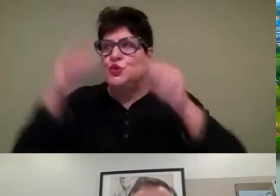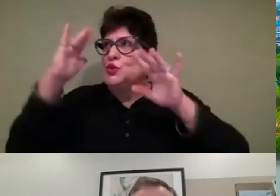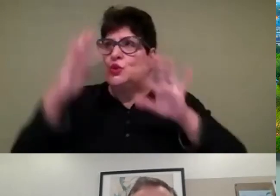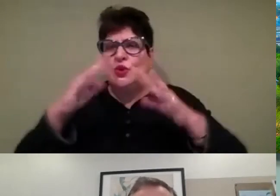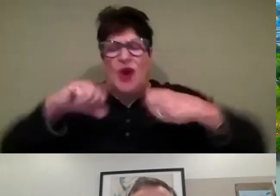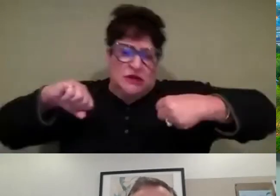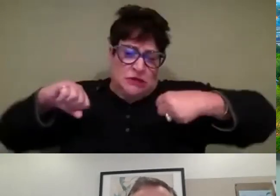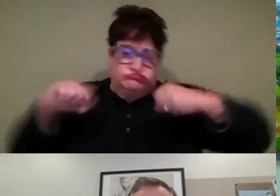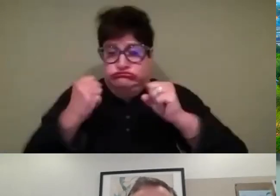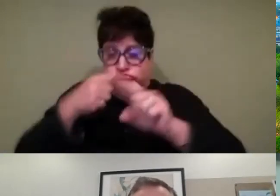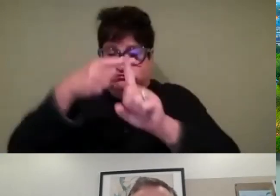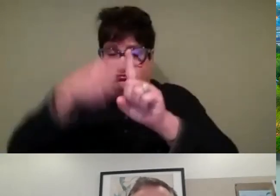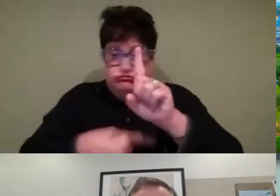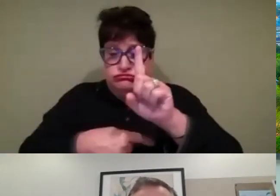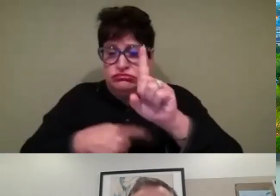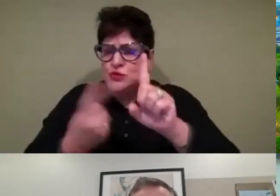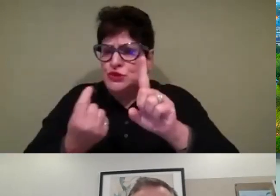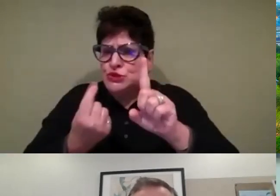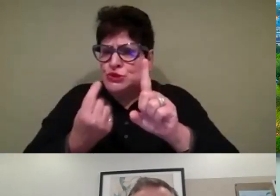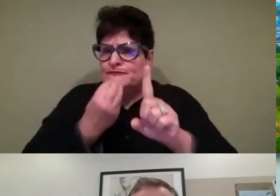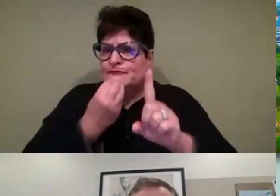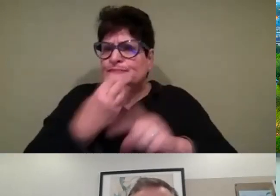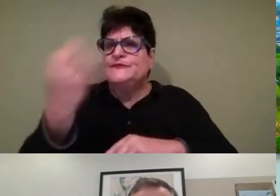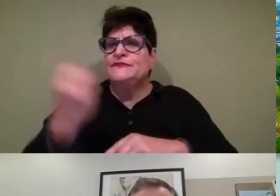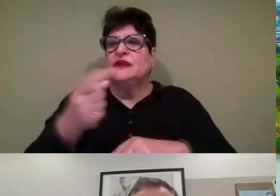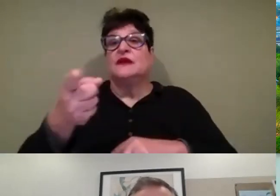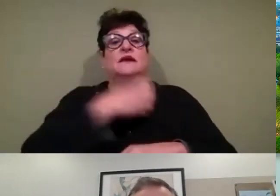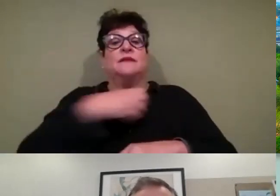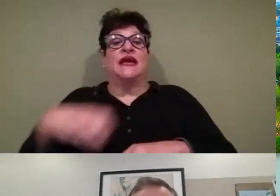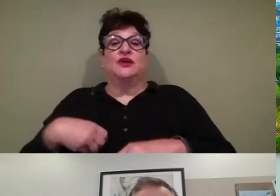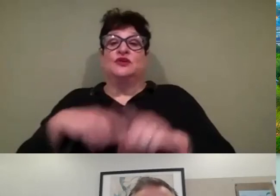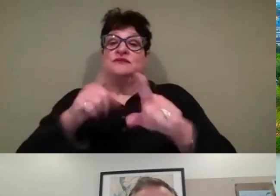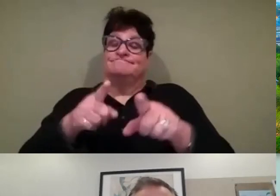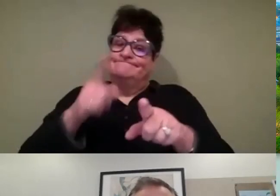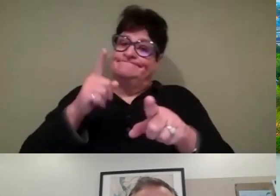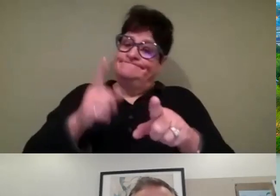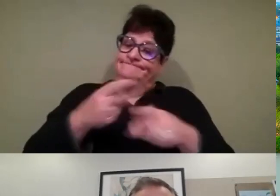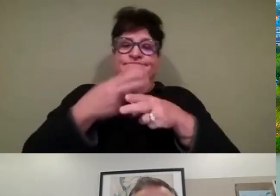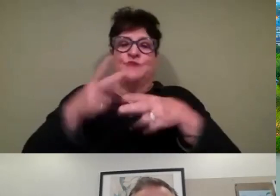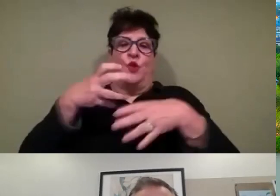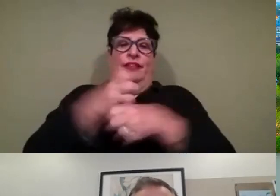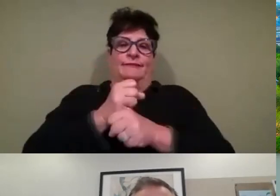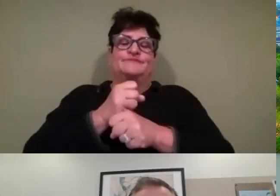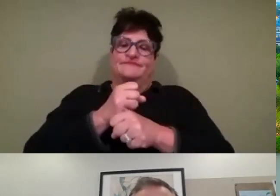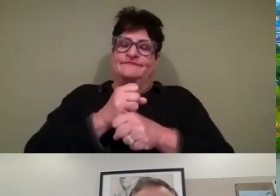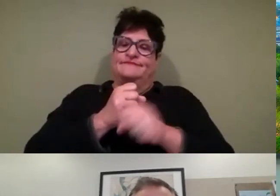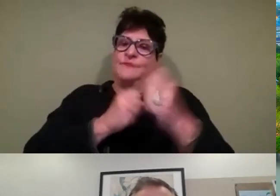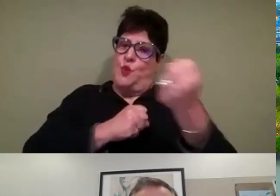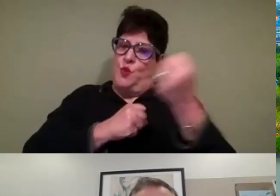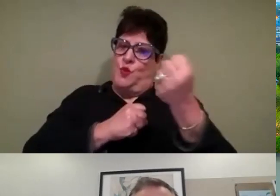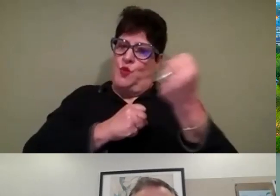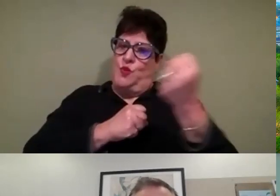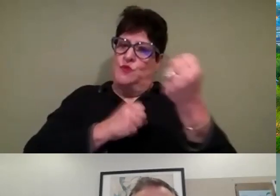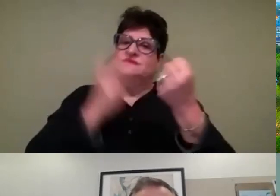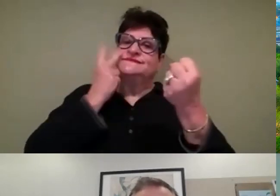cold in terms of outdoor dining? The short answer is stay tuned. We're actually having a pretty lively conversation within City Hall about how to support